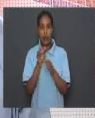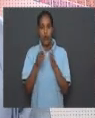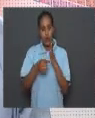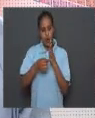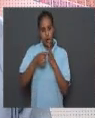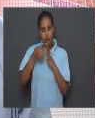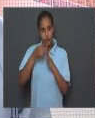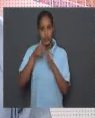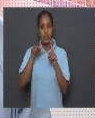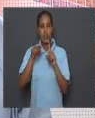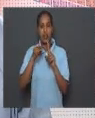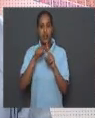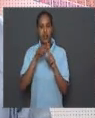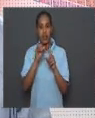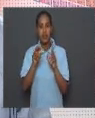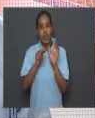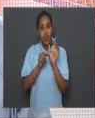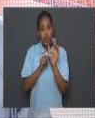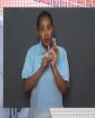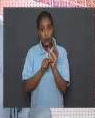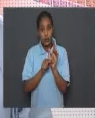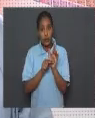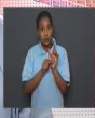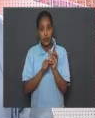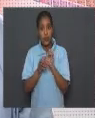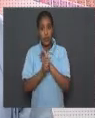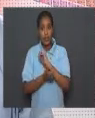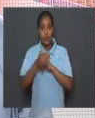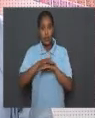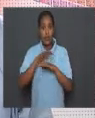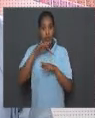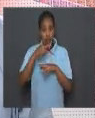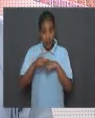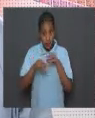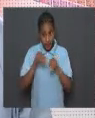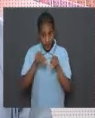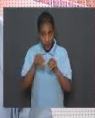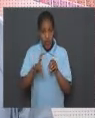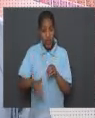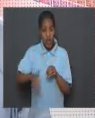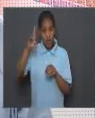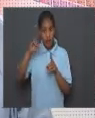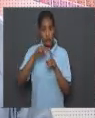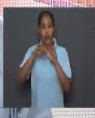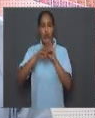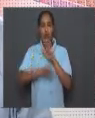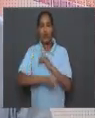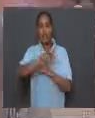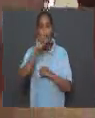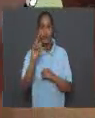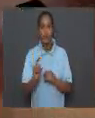Order the cations and the anions based on reactivity from highest to lowest.